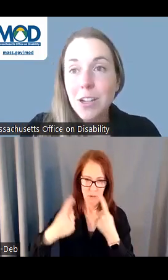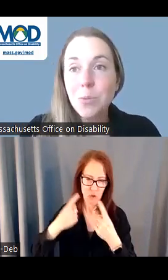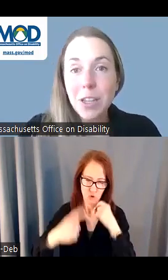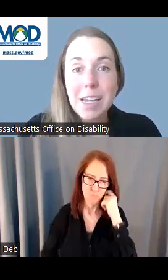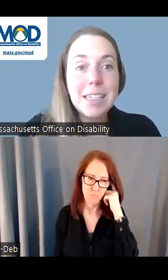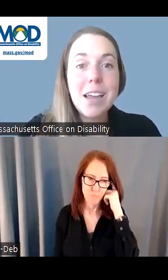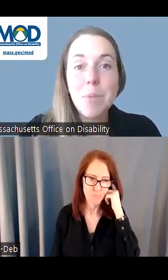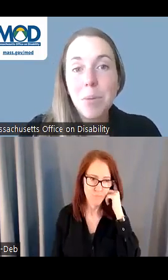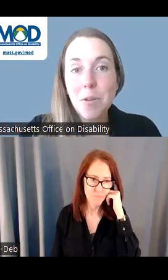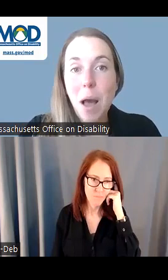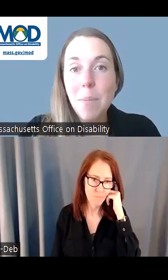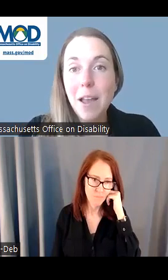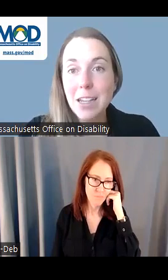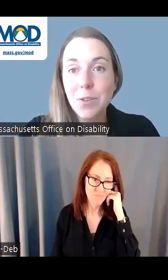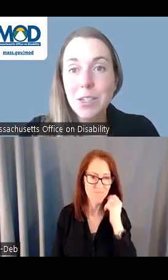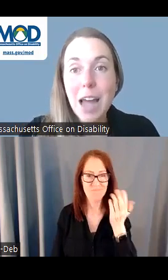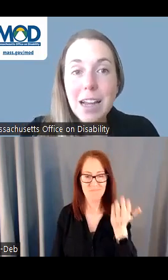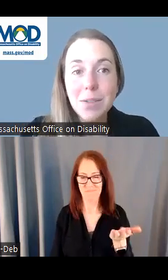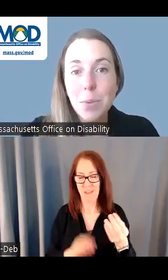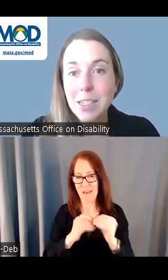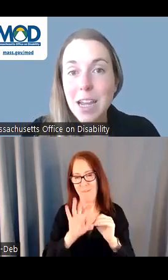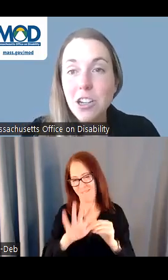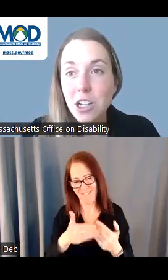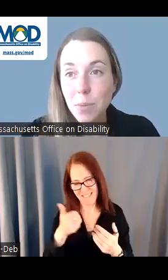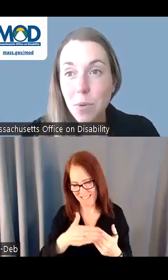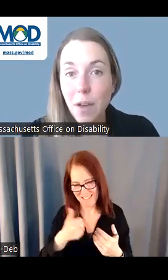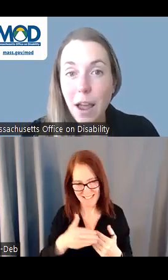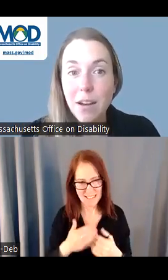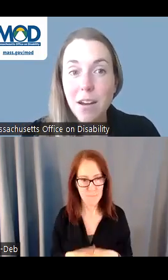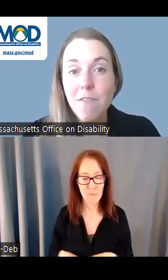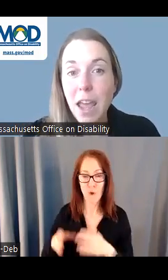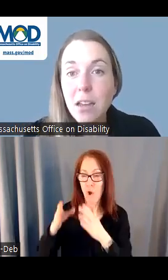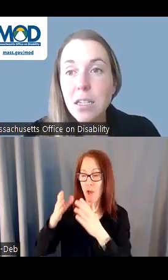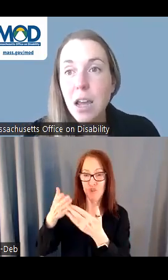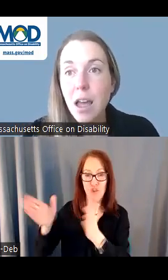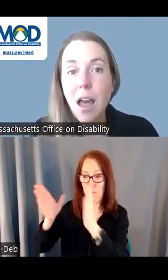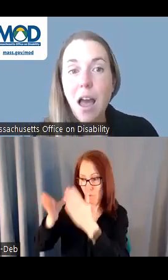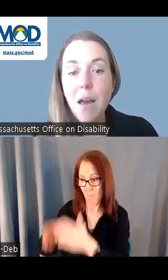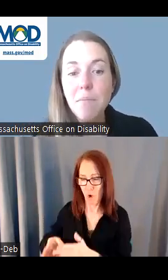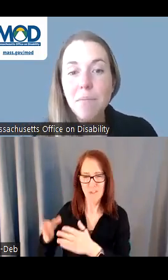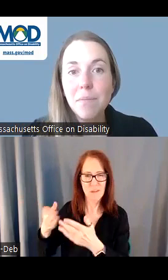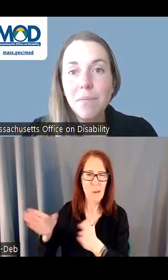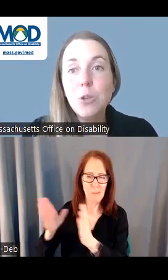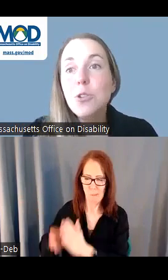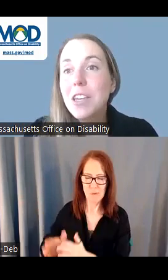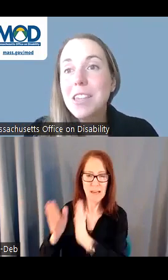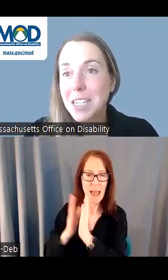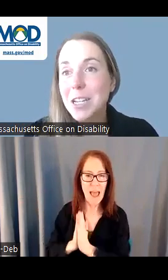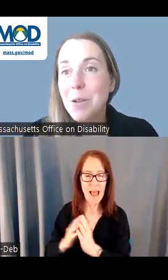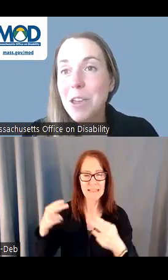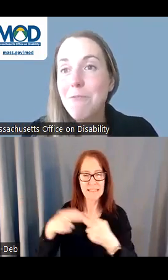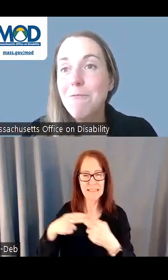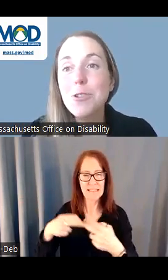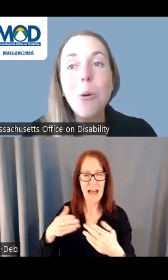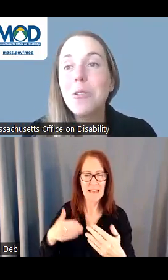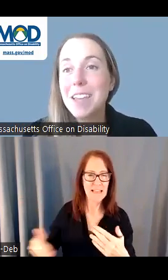This one is really easy. A member of the public asked for slides of a presentation to be provided in advance. Usually this is